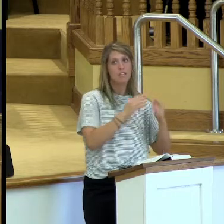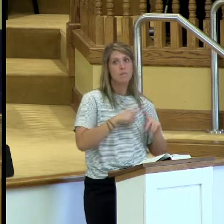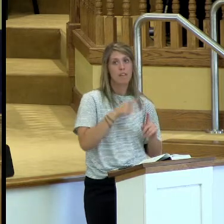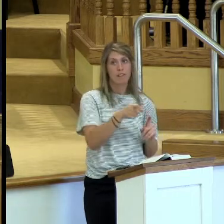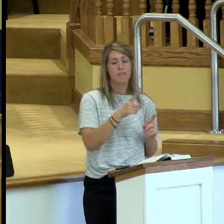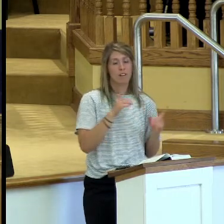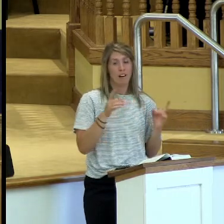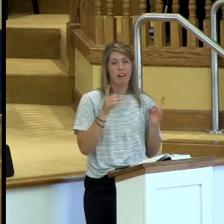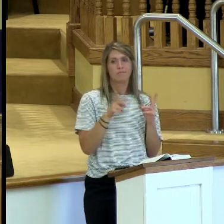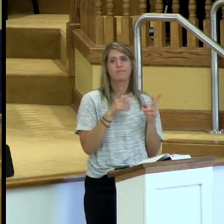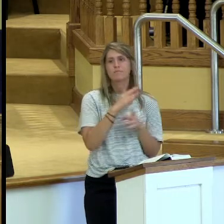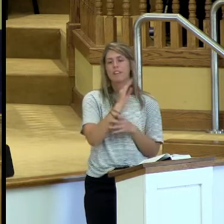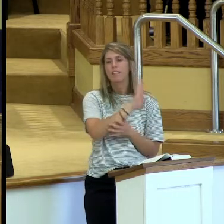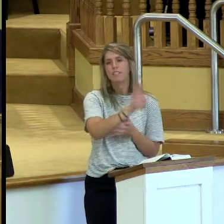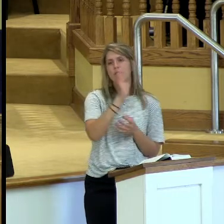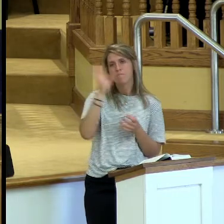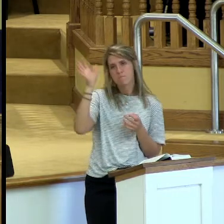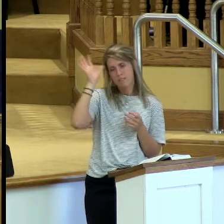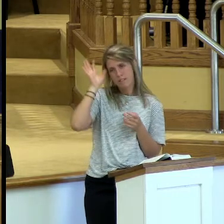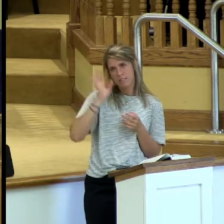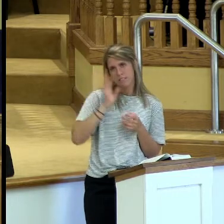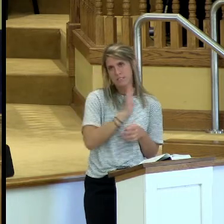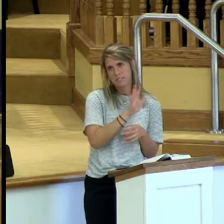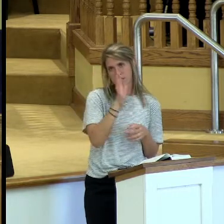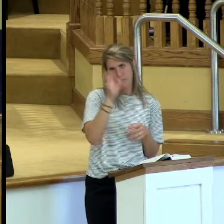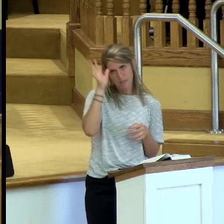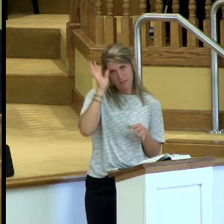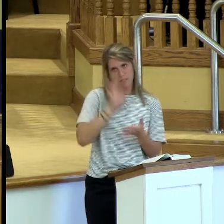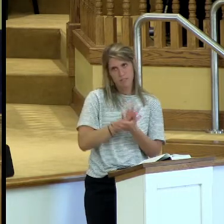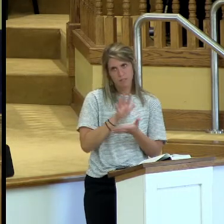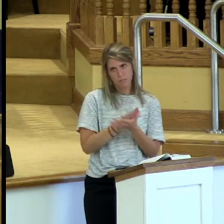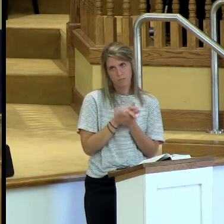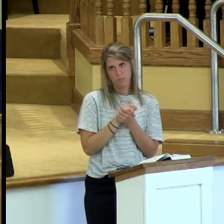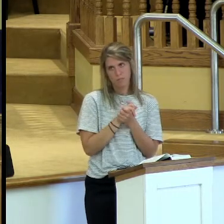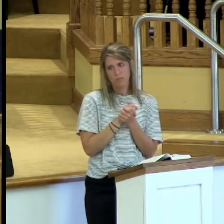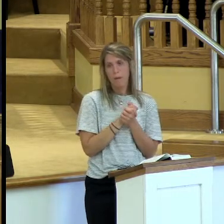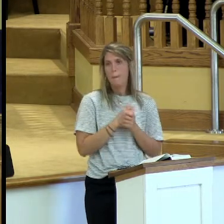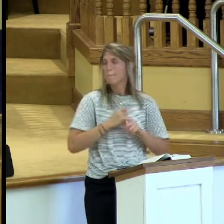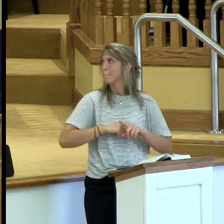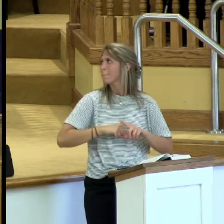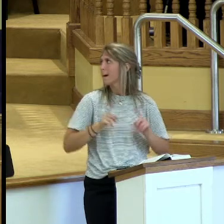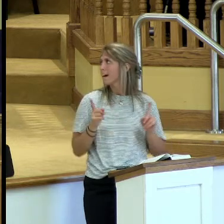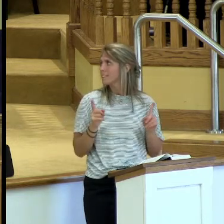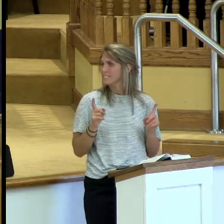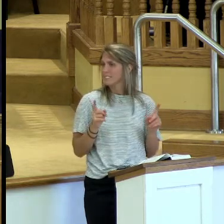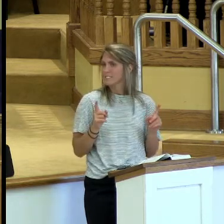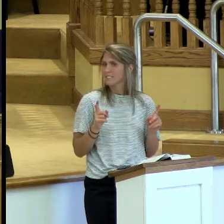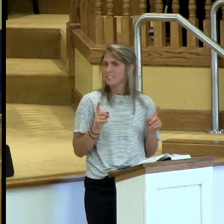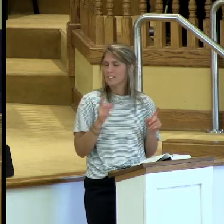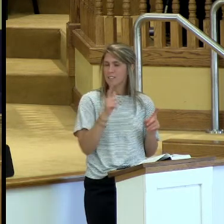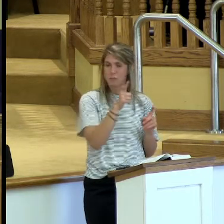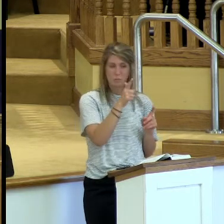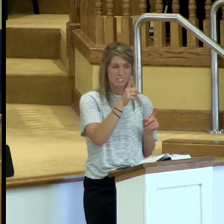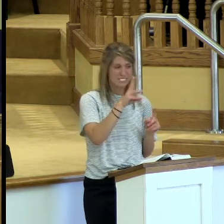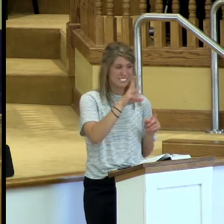But they were. Yeah, they did. And it was their parents. It was the parents of the school. But